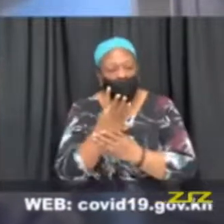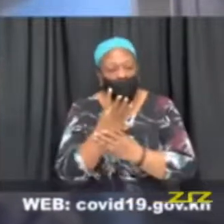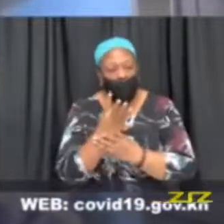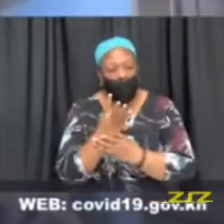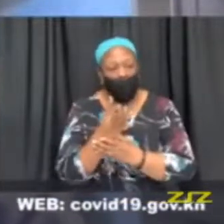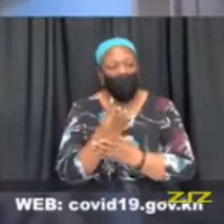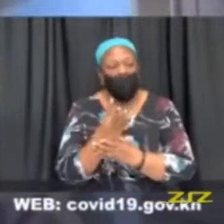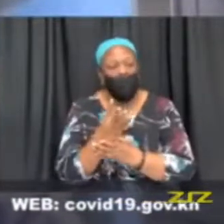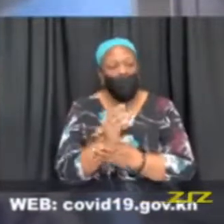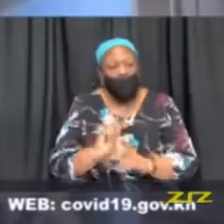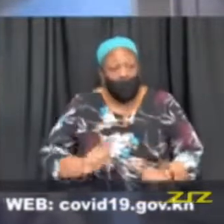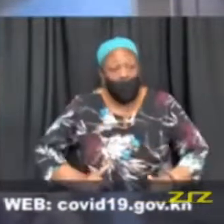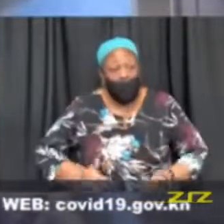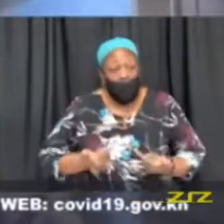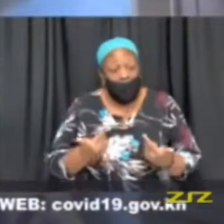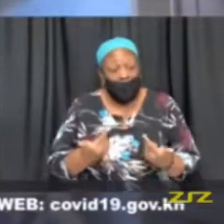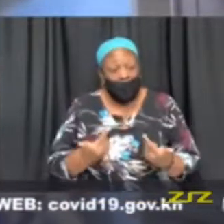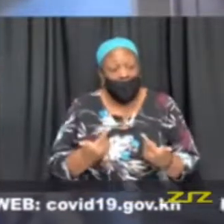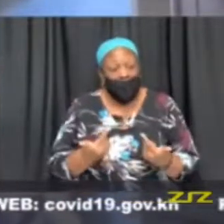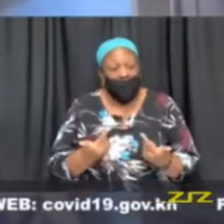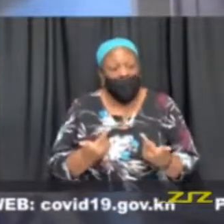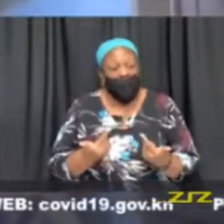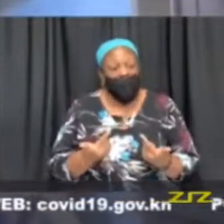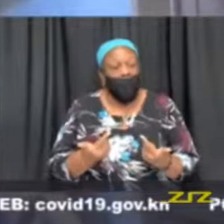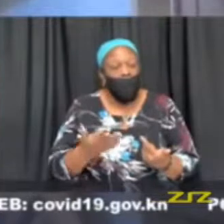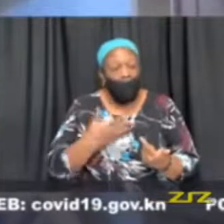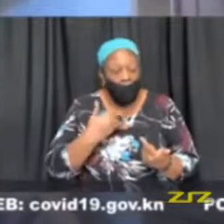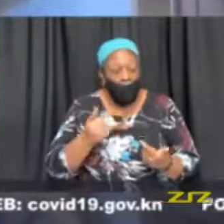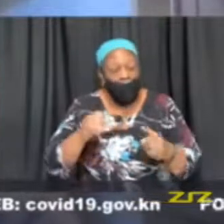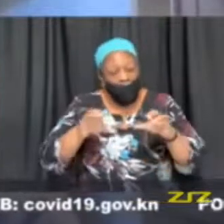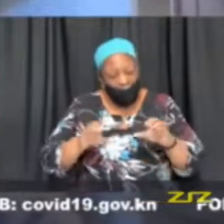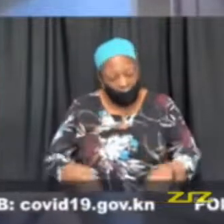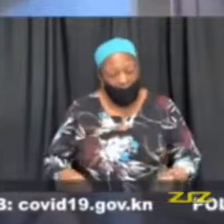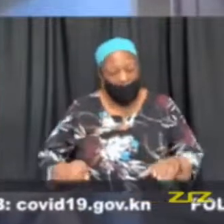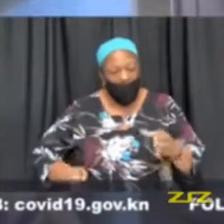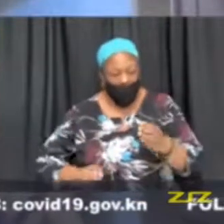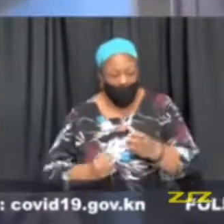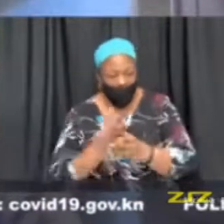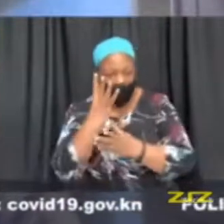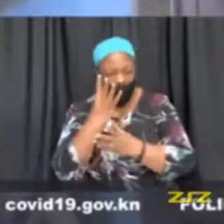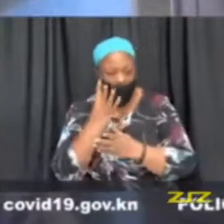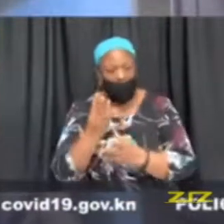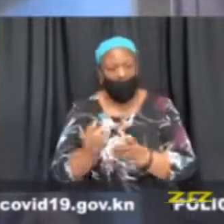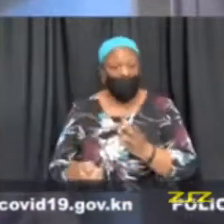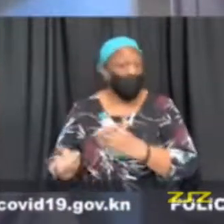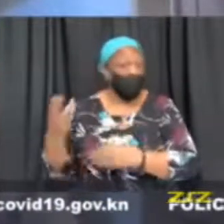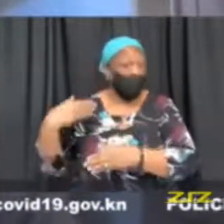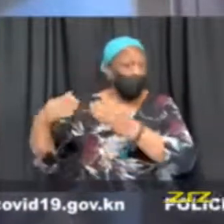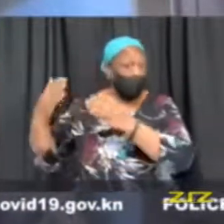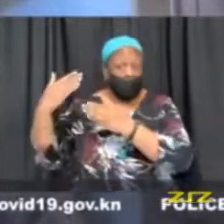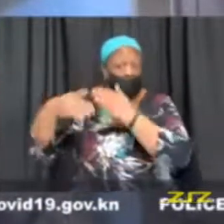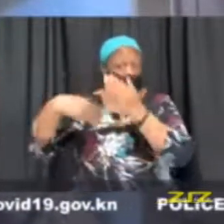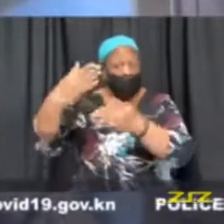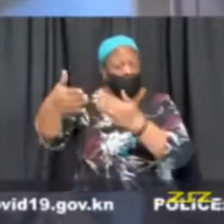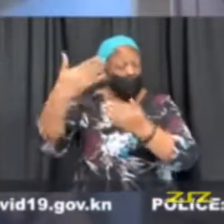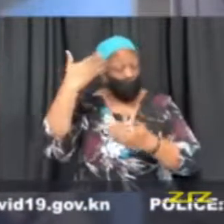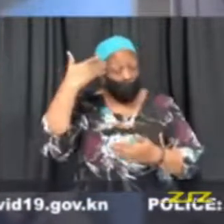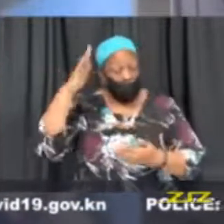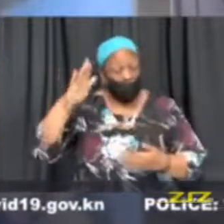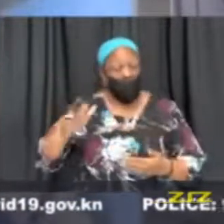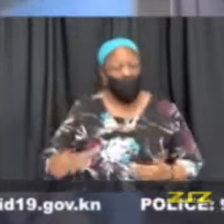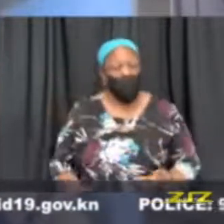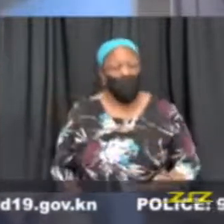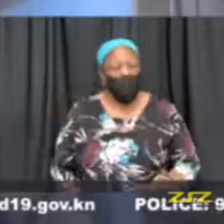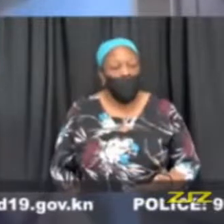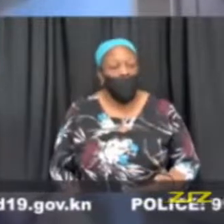considered live, and that means that it has the potential to erupt again in the future. And I think Mr. Samuel summed it